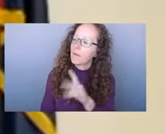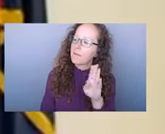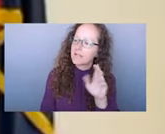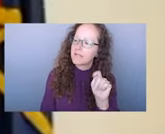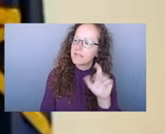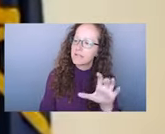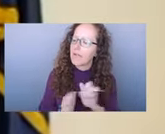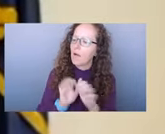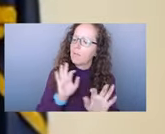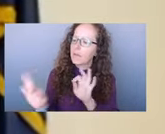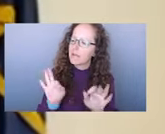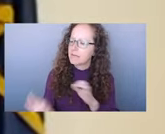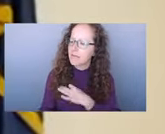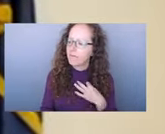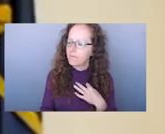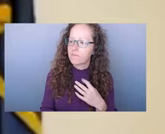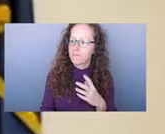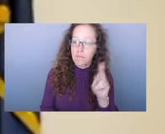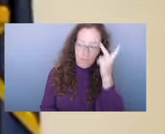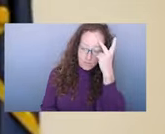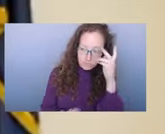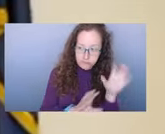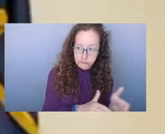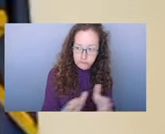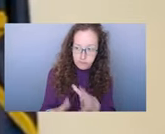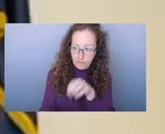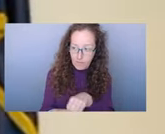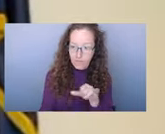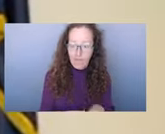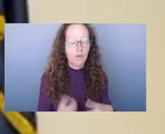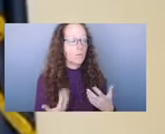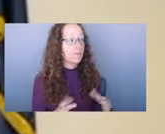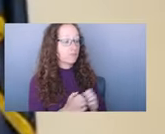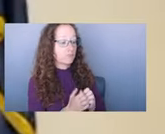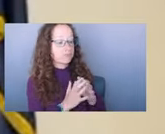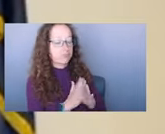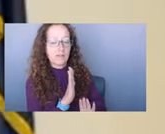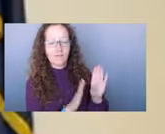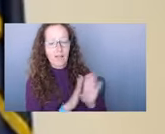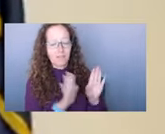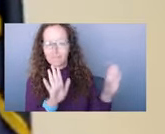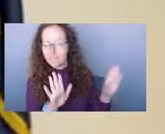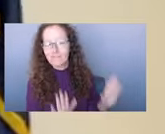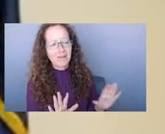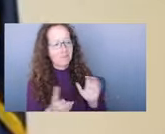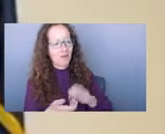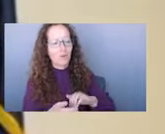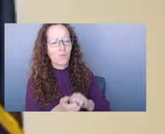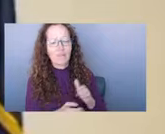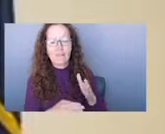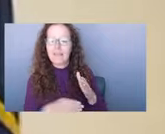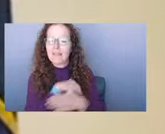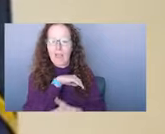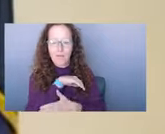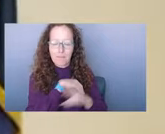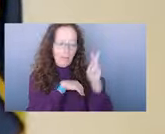parties involved in that? So we've created fantastic partnerships with our county political parties. And so they